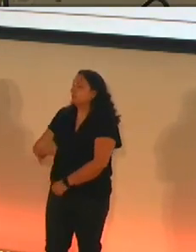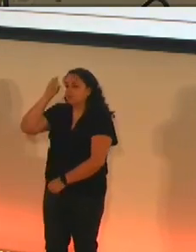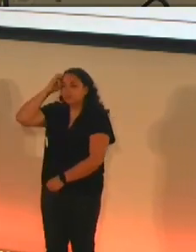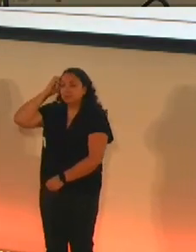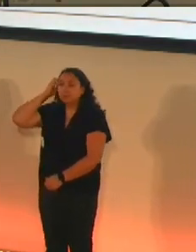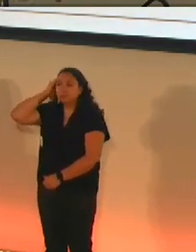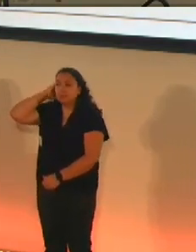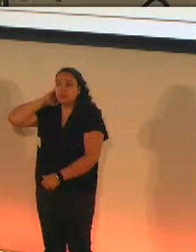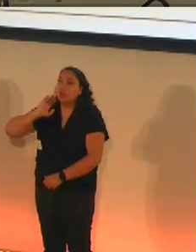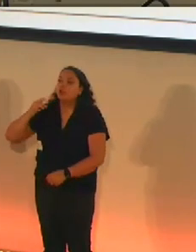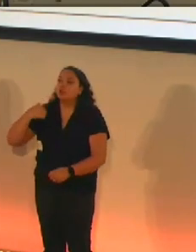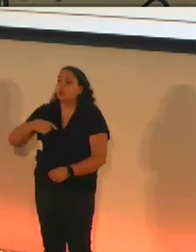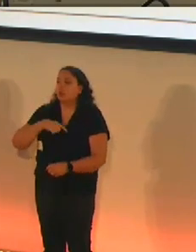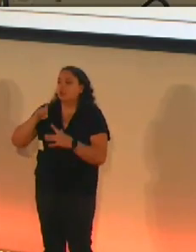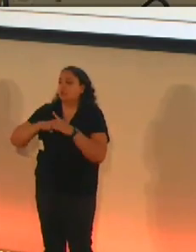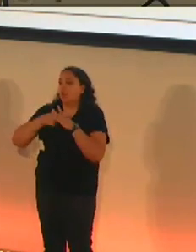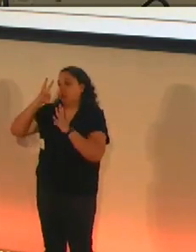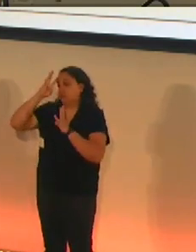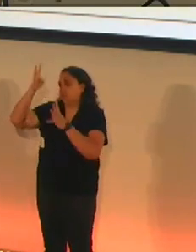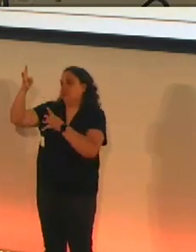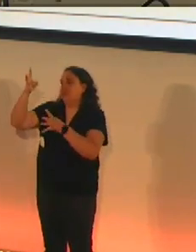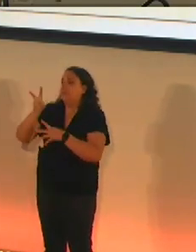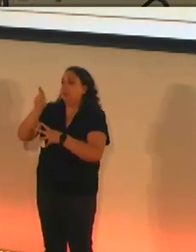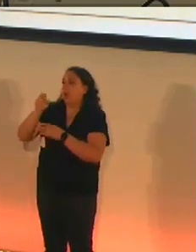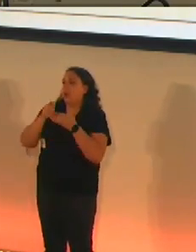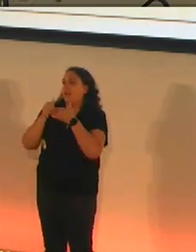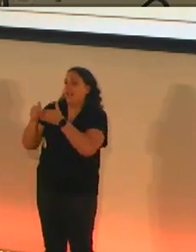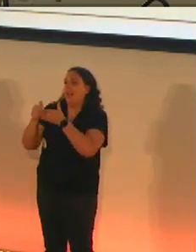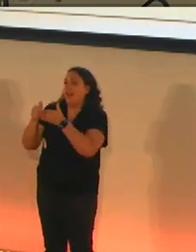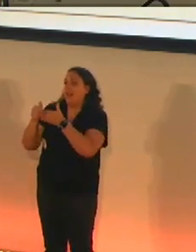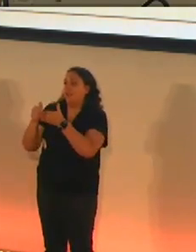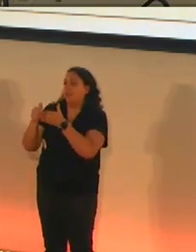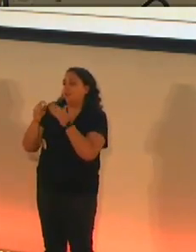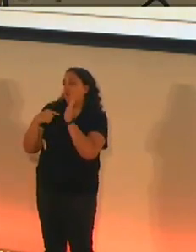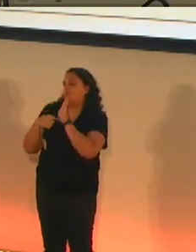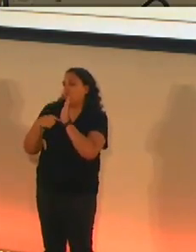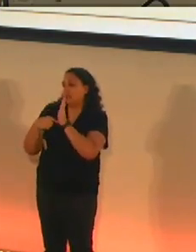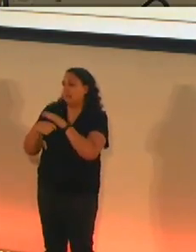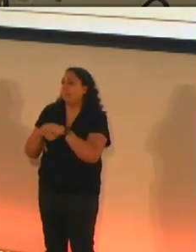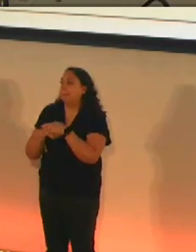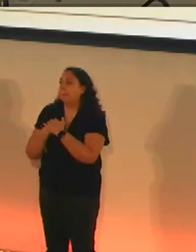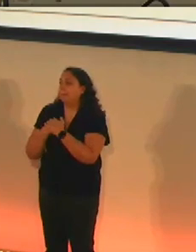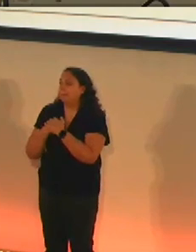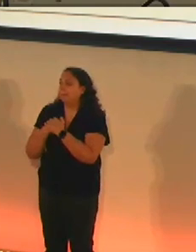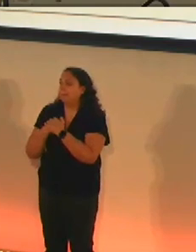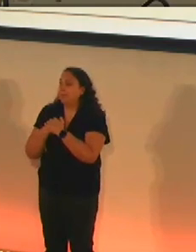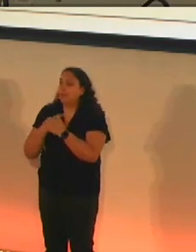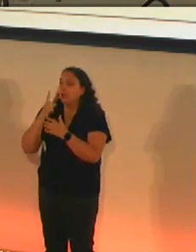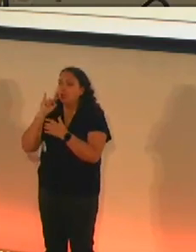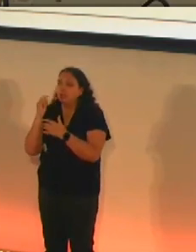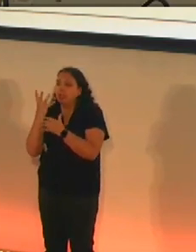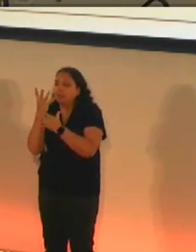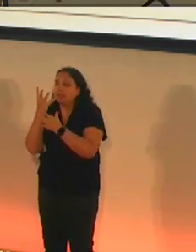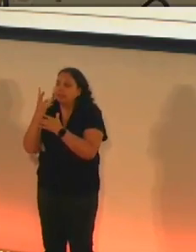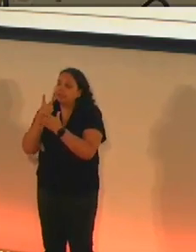custom VR guide prototype, with the goal of simulating the physical guidance aspect between a guide and a guidee,